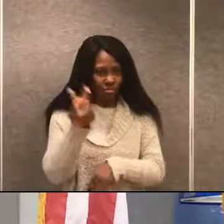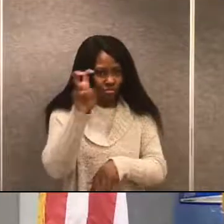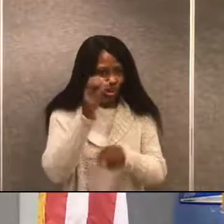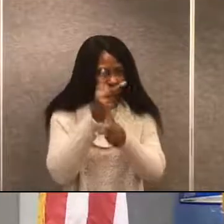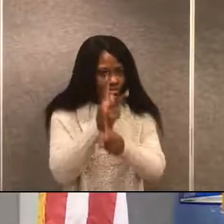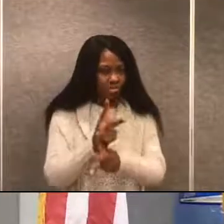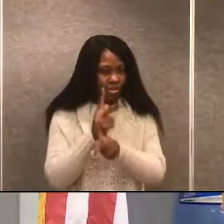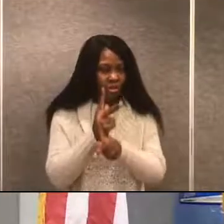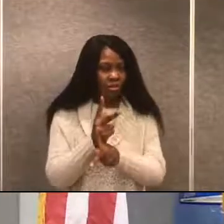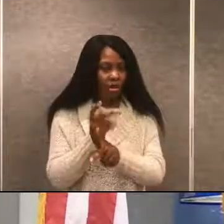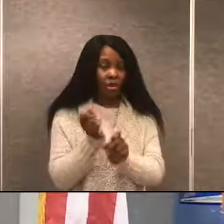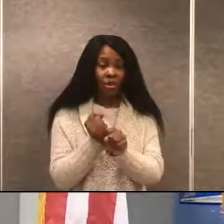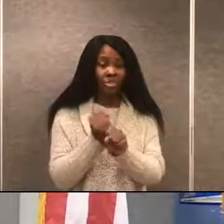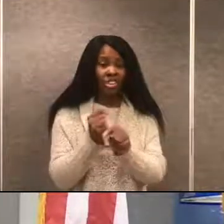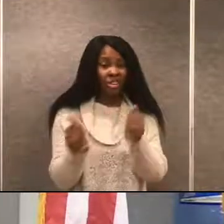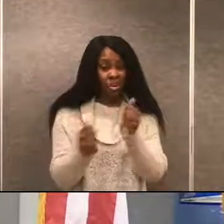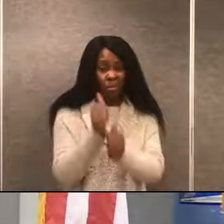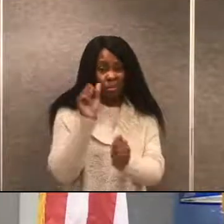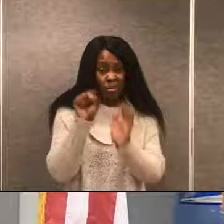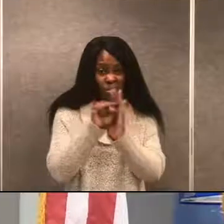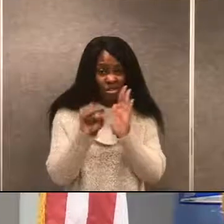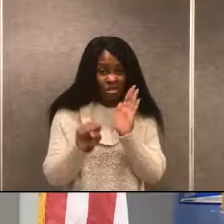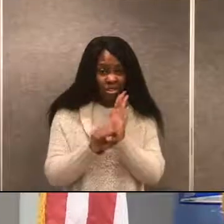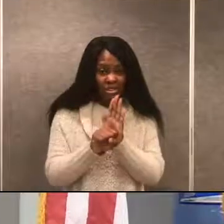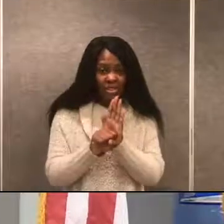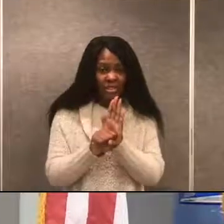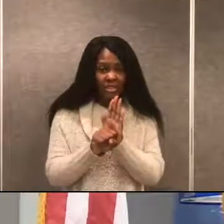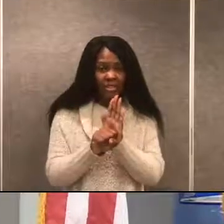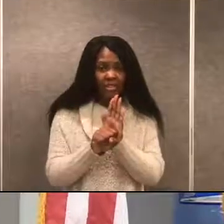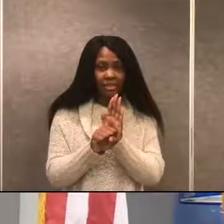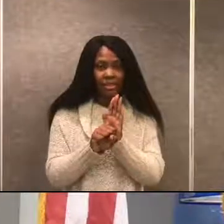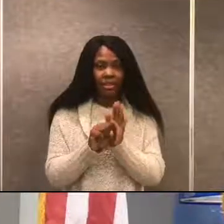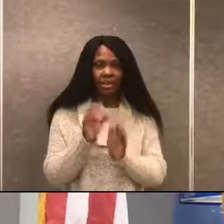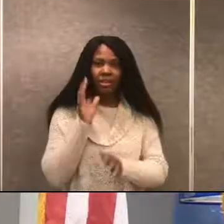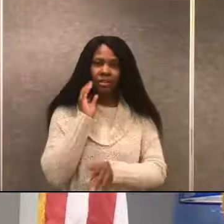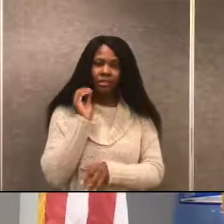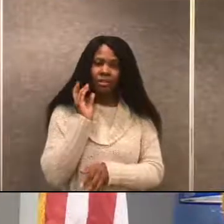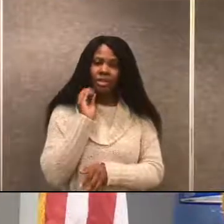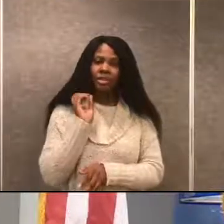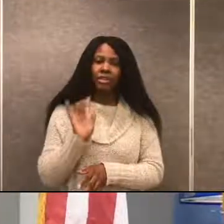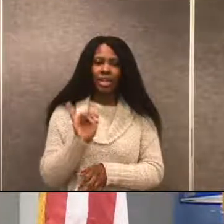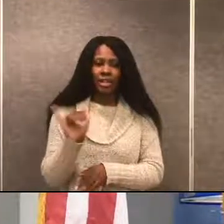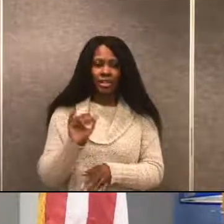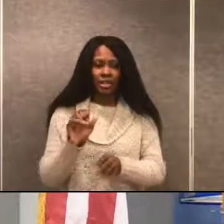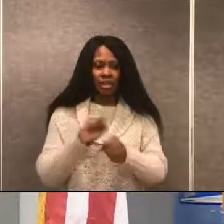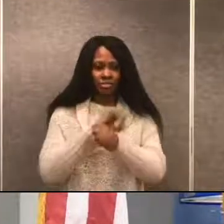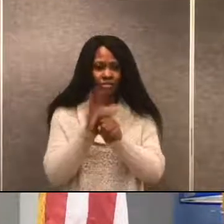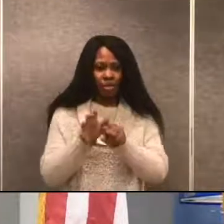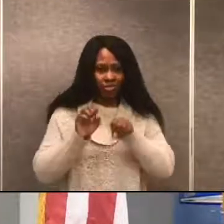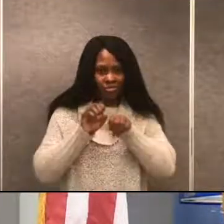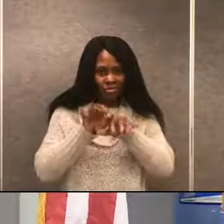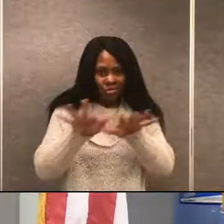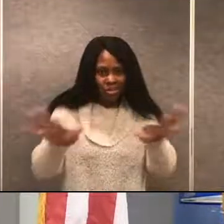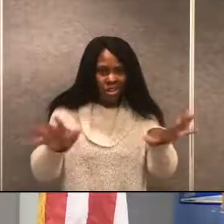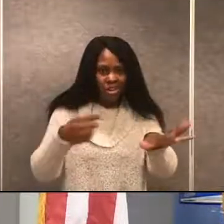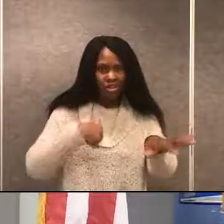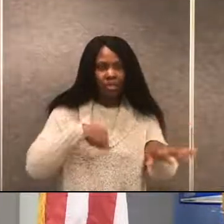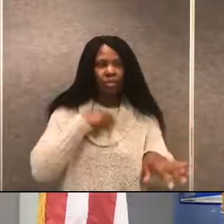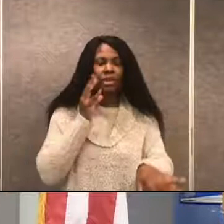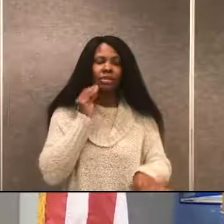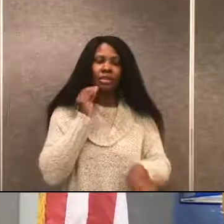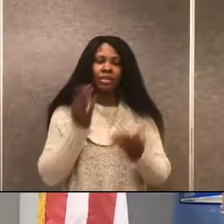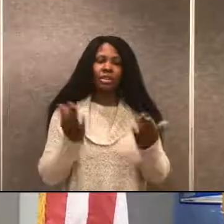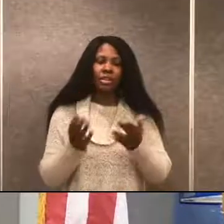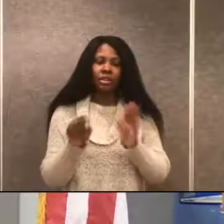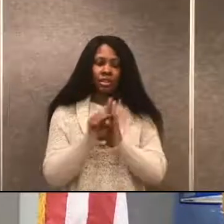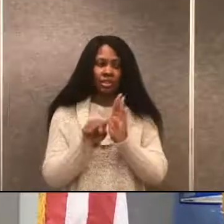the majority of our states are experiencing the same type of spread that we're experiencing here within New Jersey. And